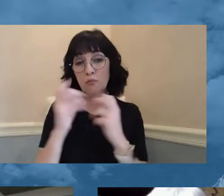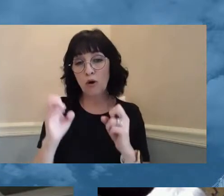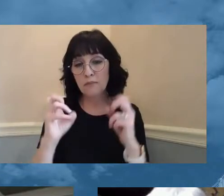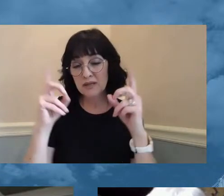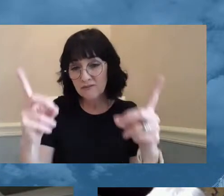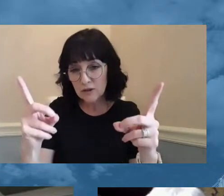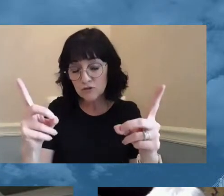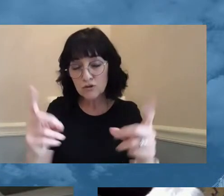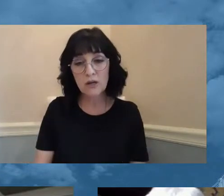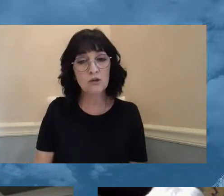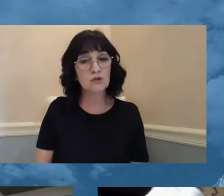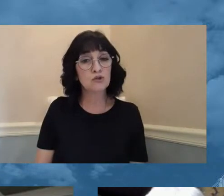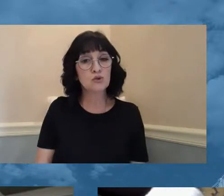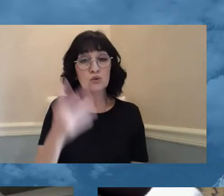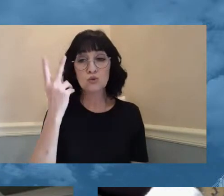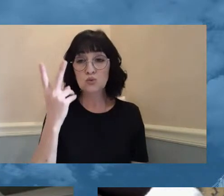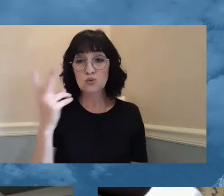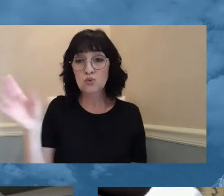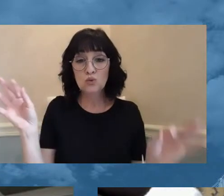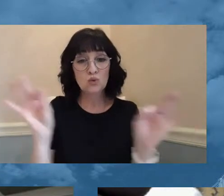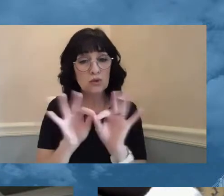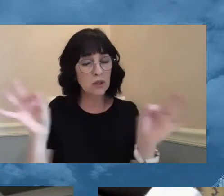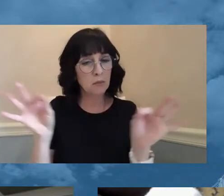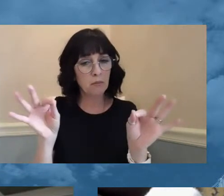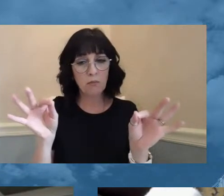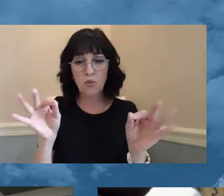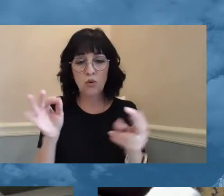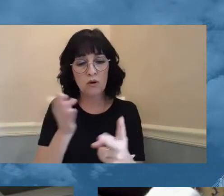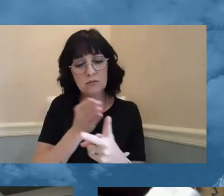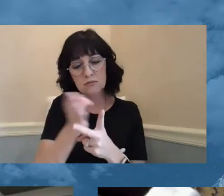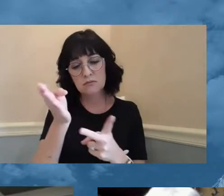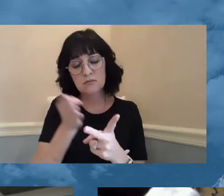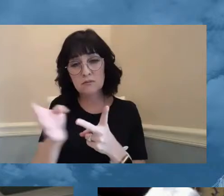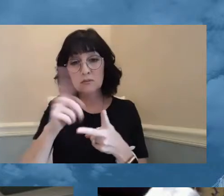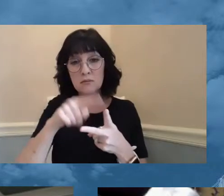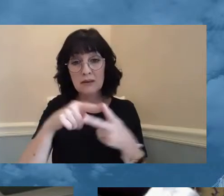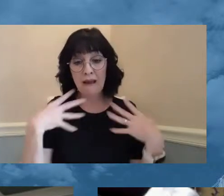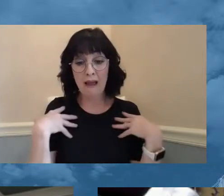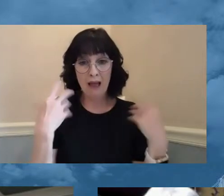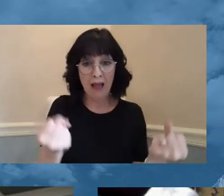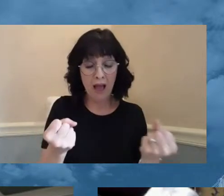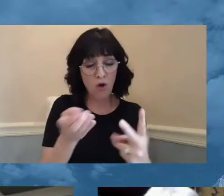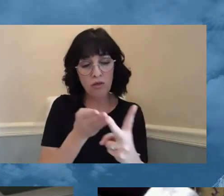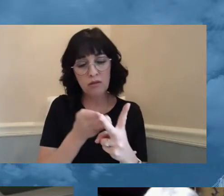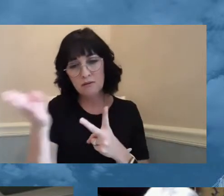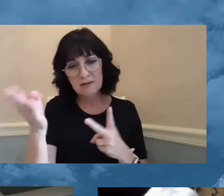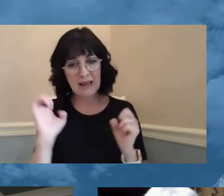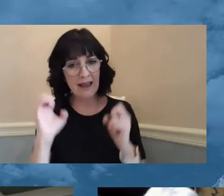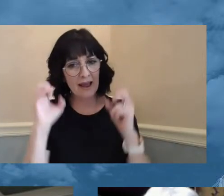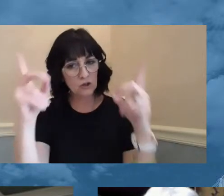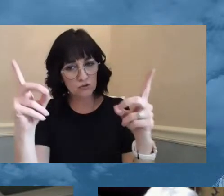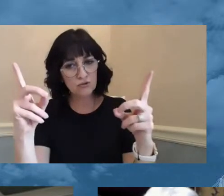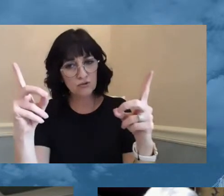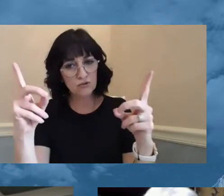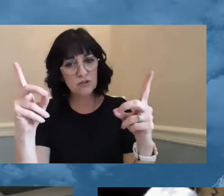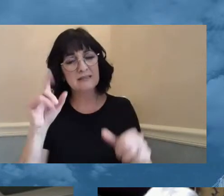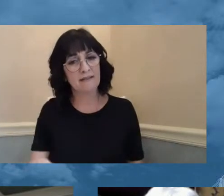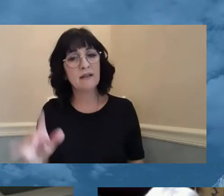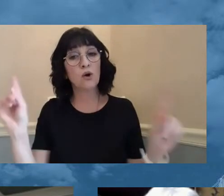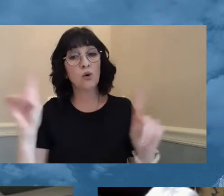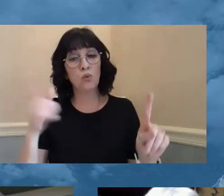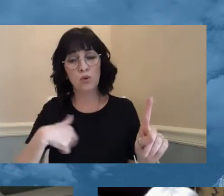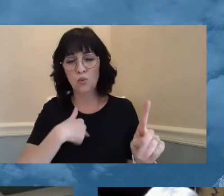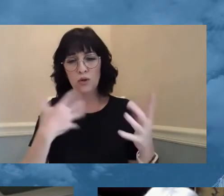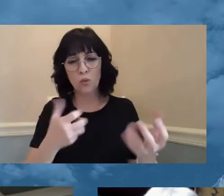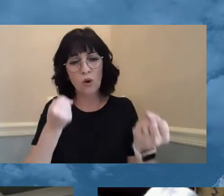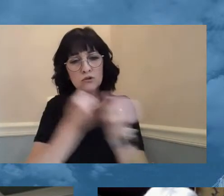Two incredibly important areas for the people of our state, our children, our families, and the health of our state. And